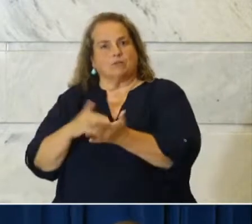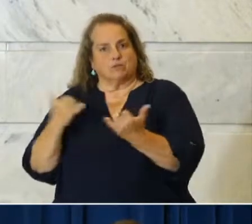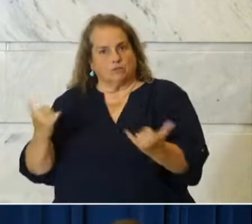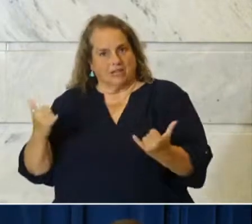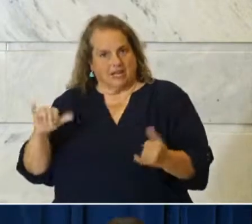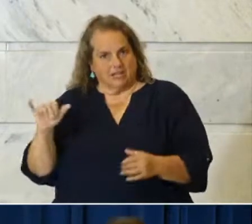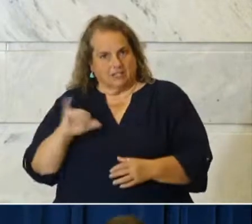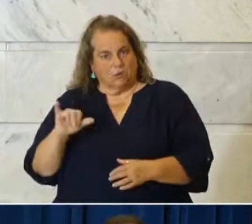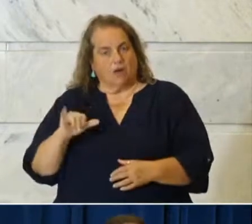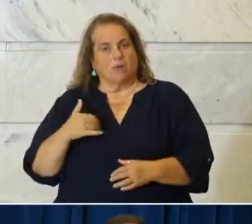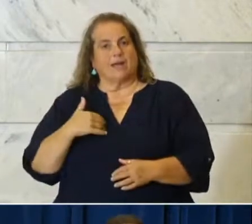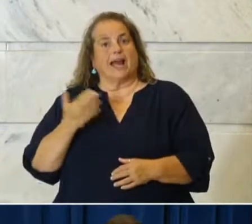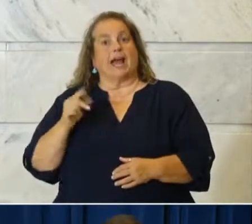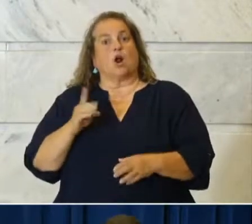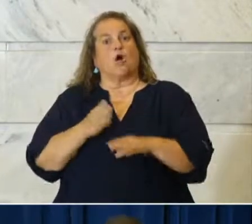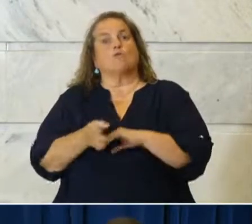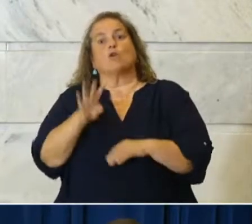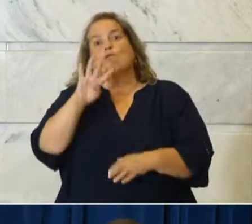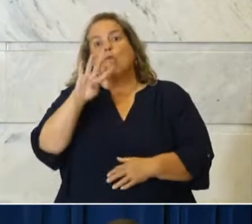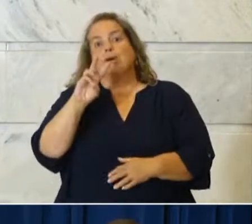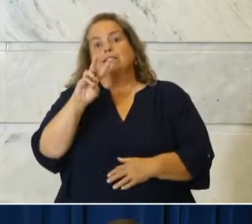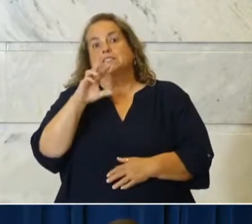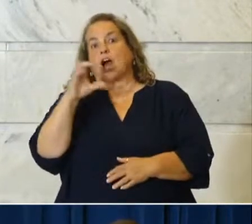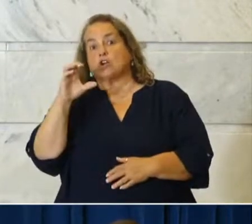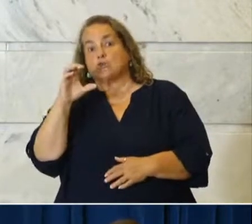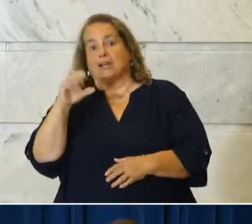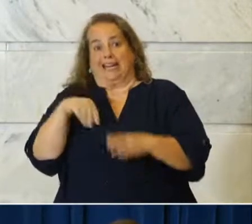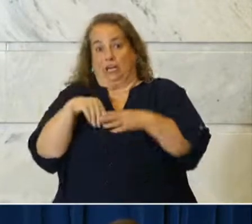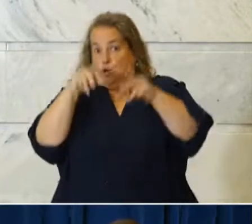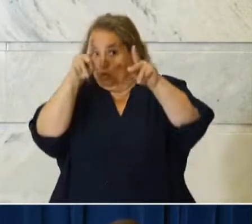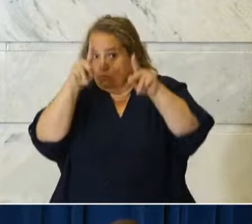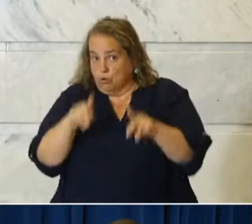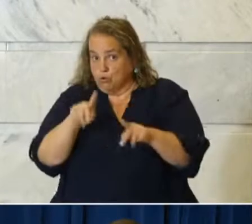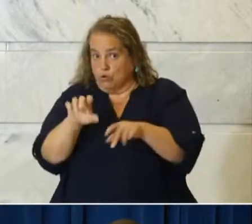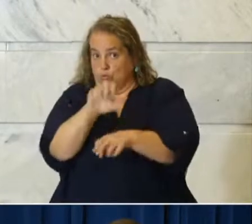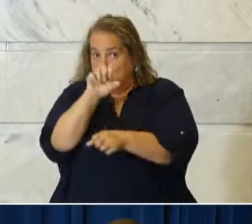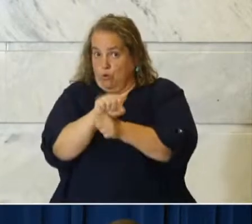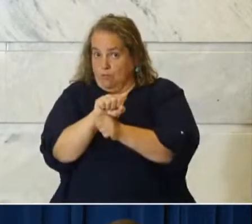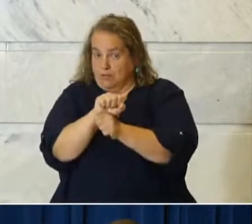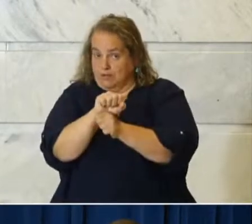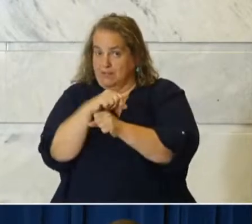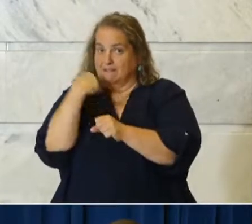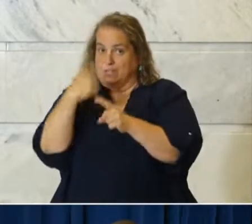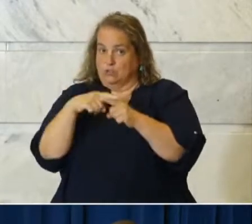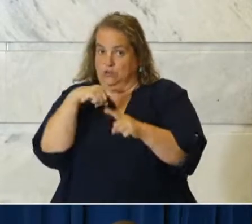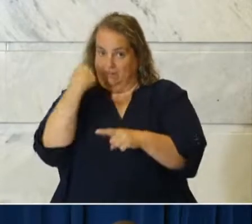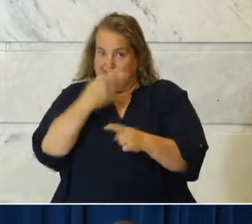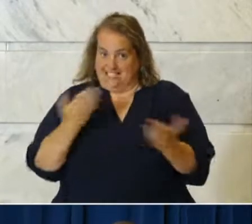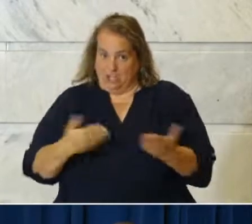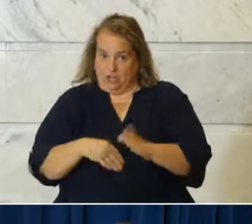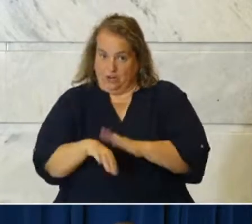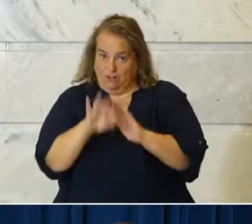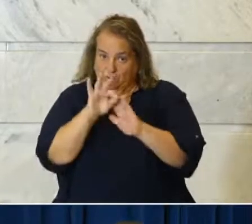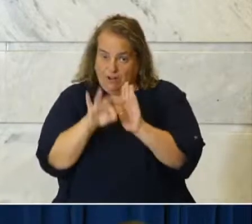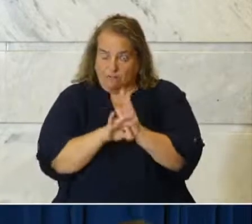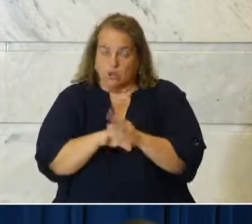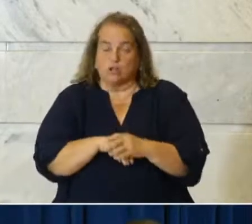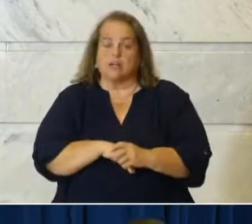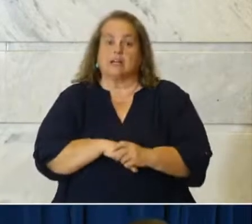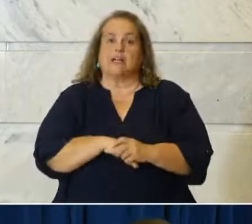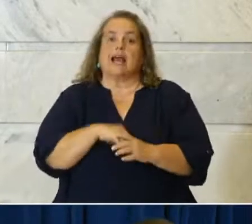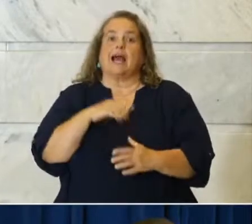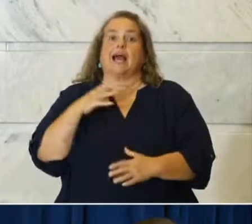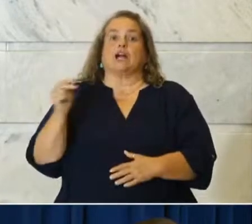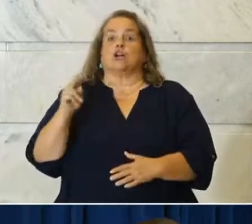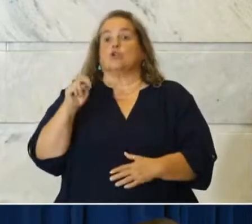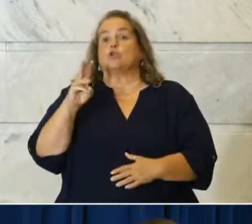also had over 4,600 in-person appointments here in Frankfort. And the news